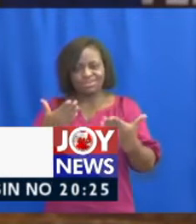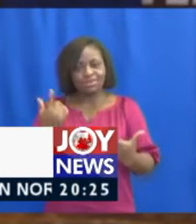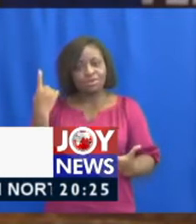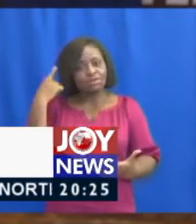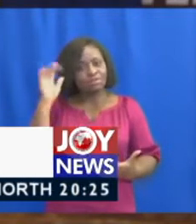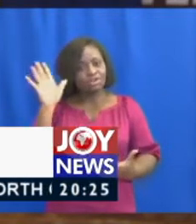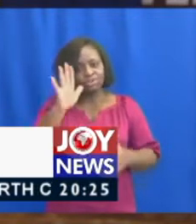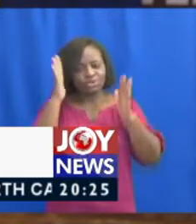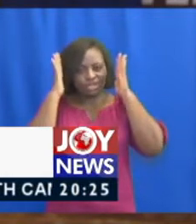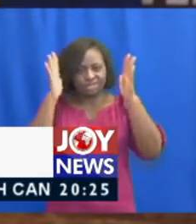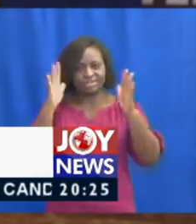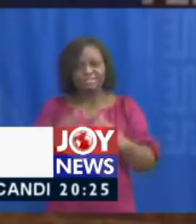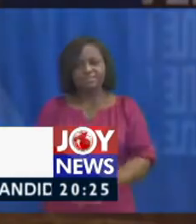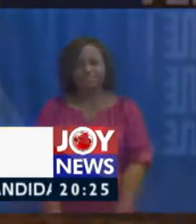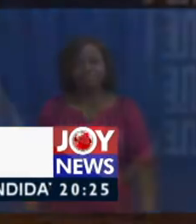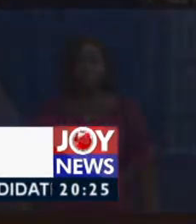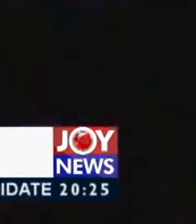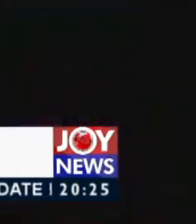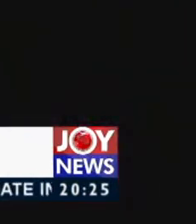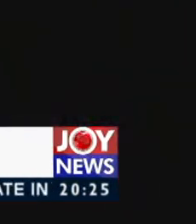your attention.